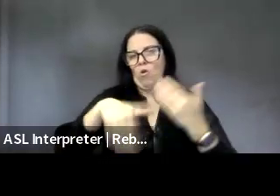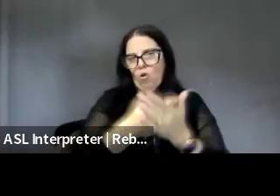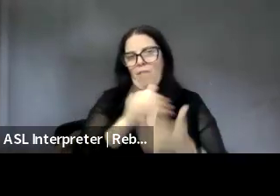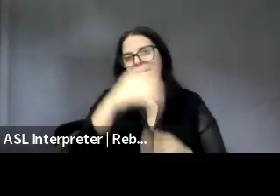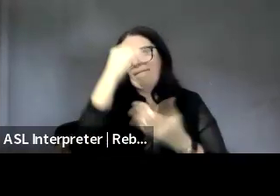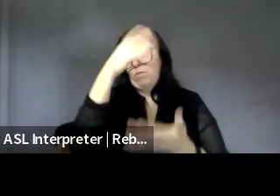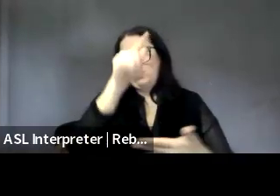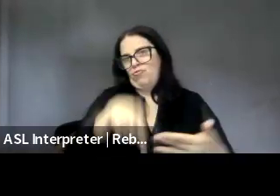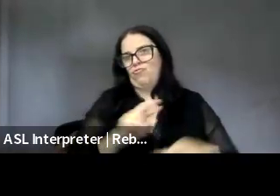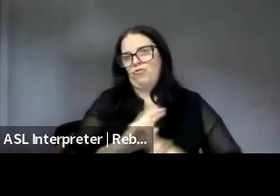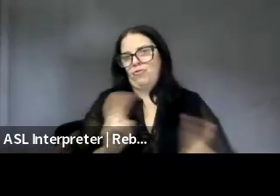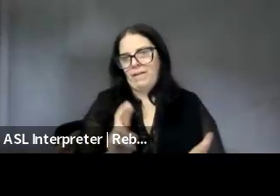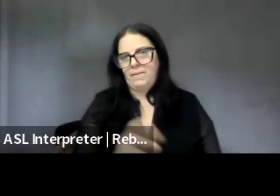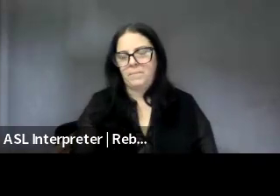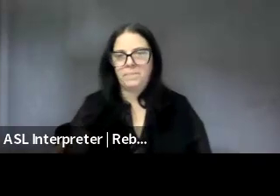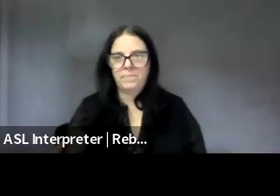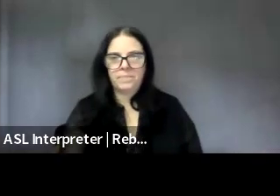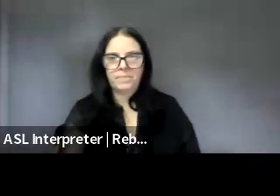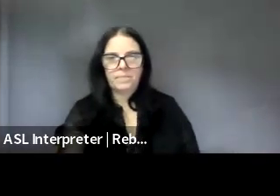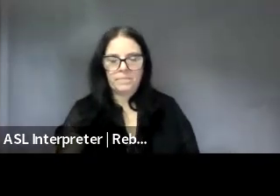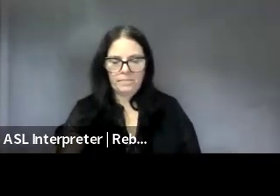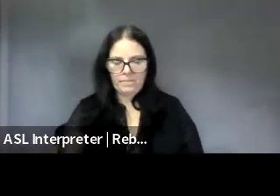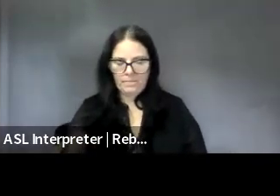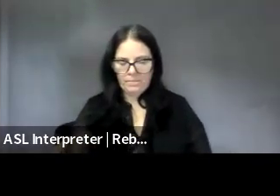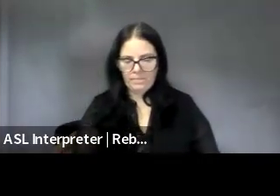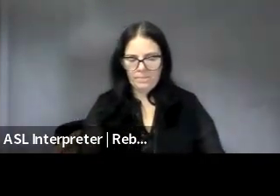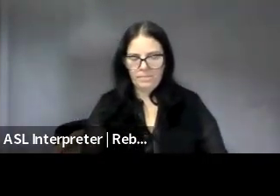introduction outline as you put your introduction together.